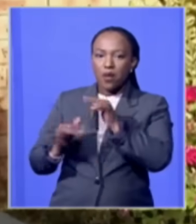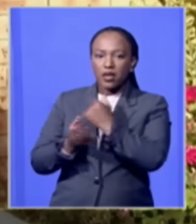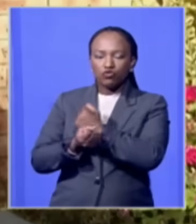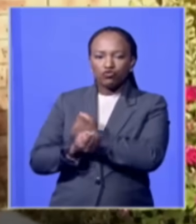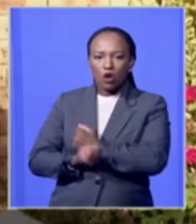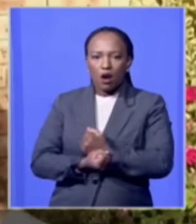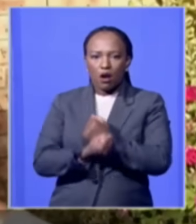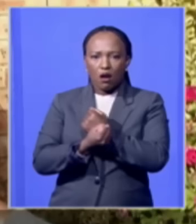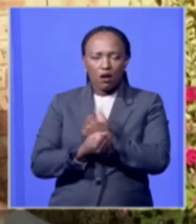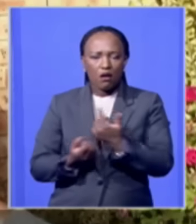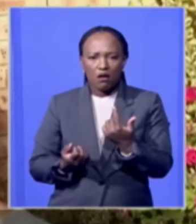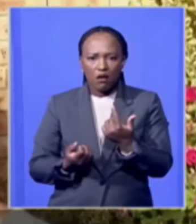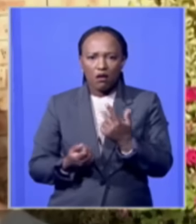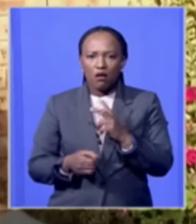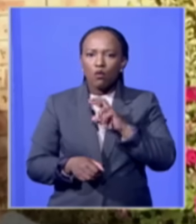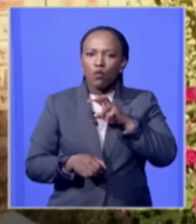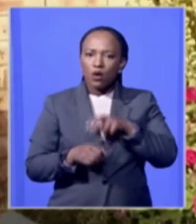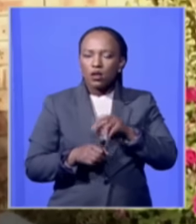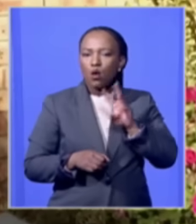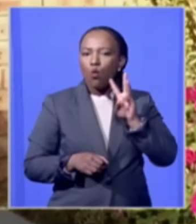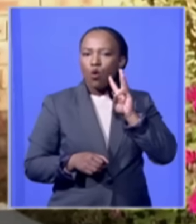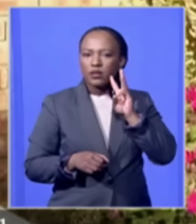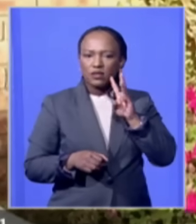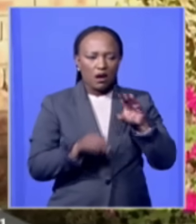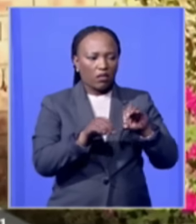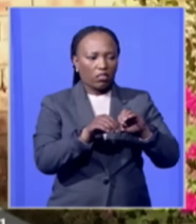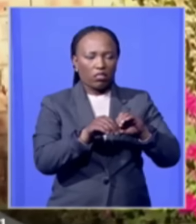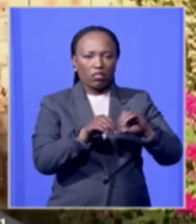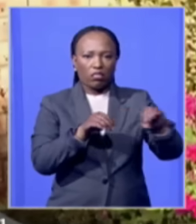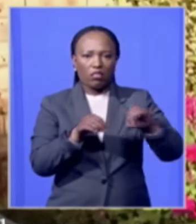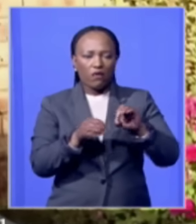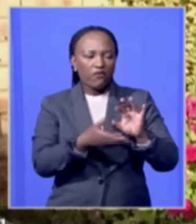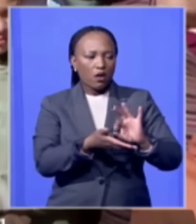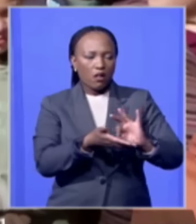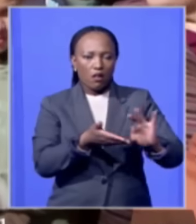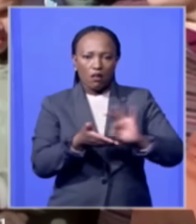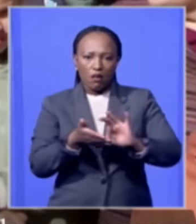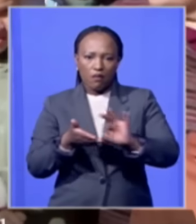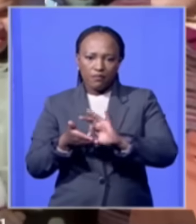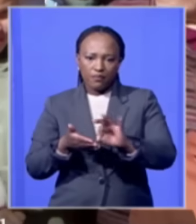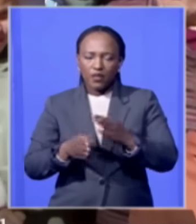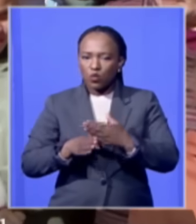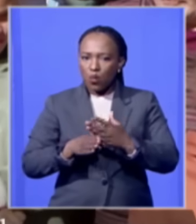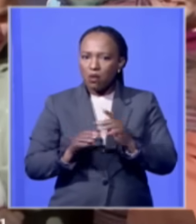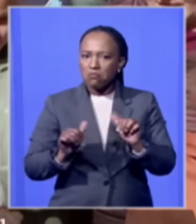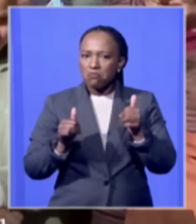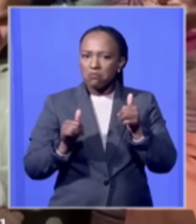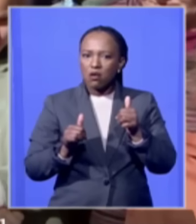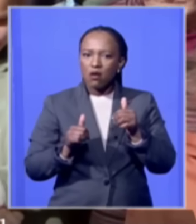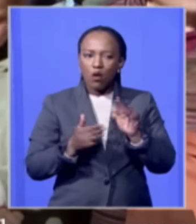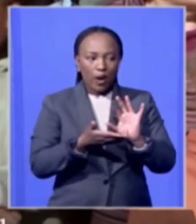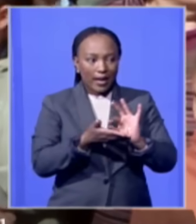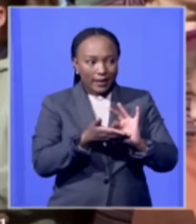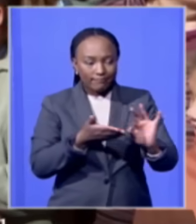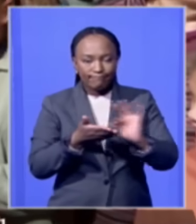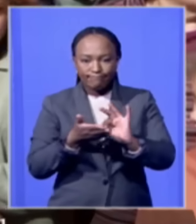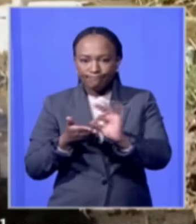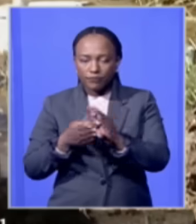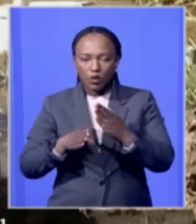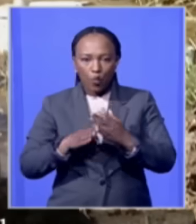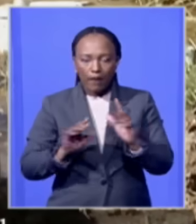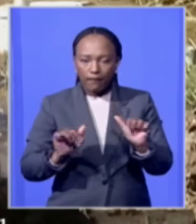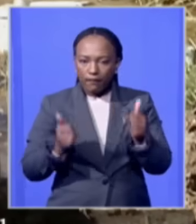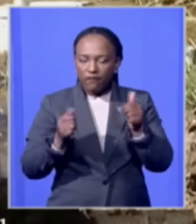a waterborne reticulation system and a working wastewater treatment plant that is fully